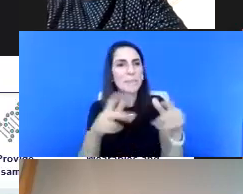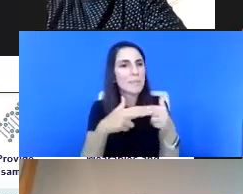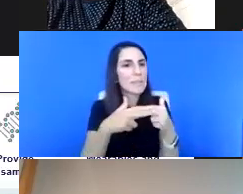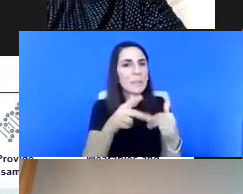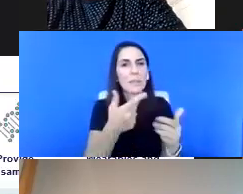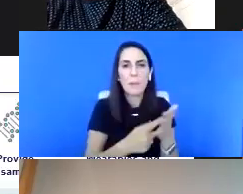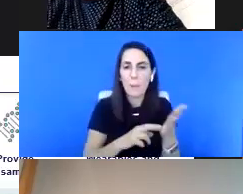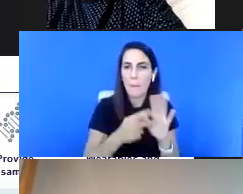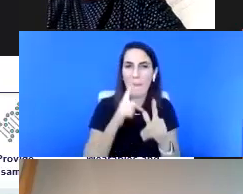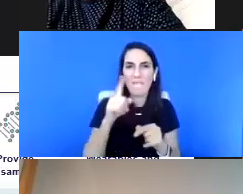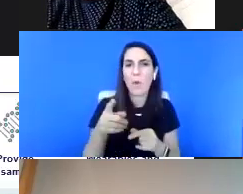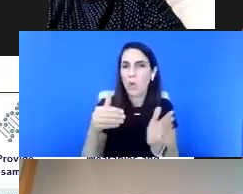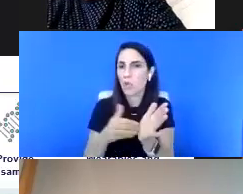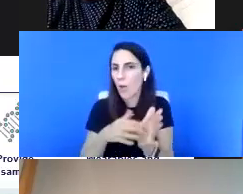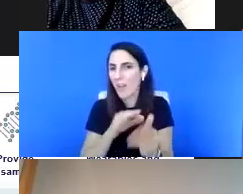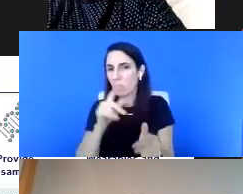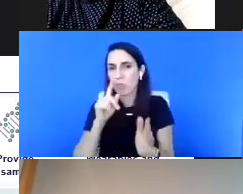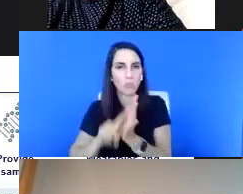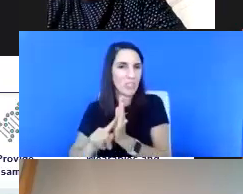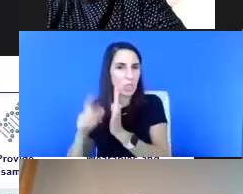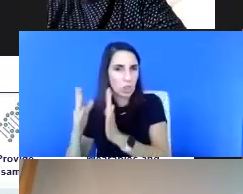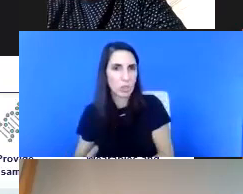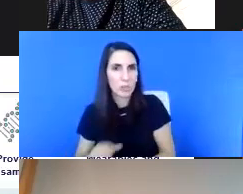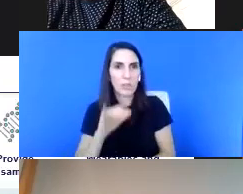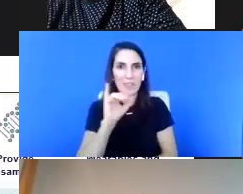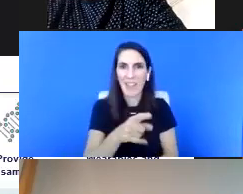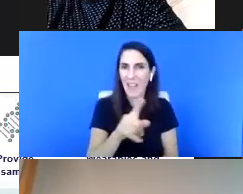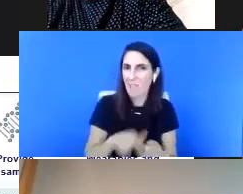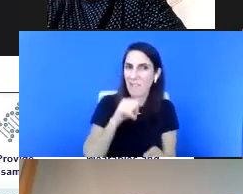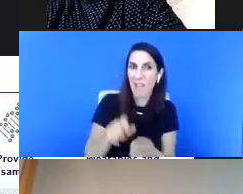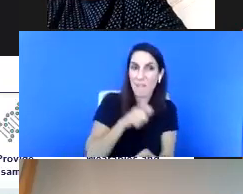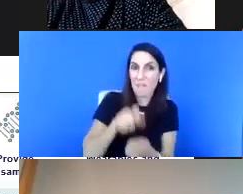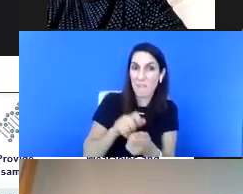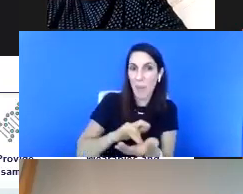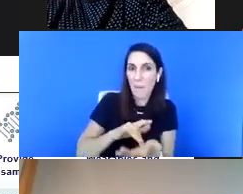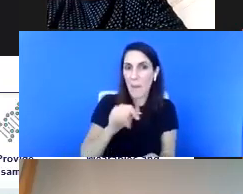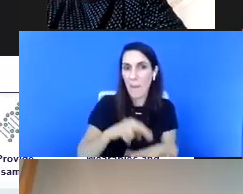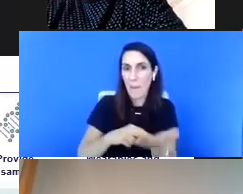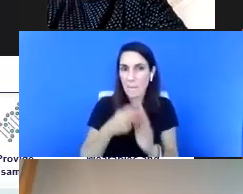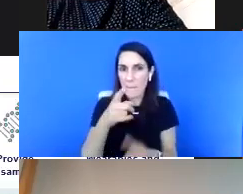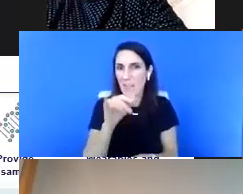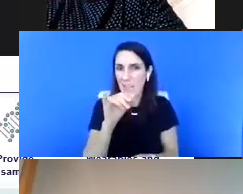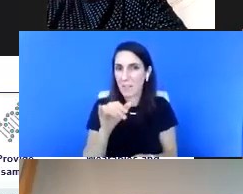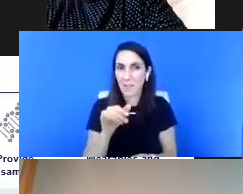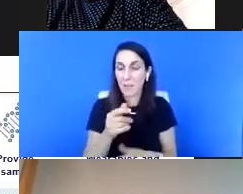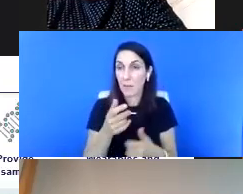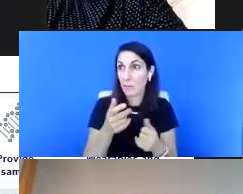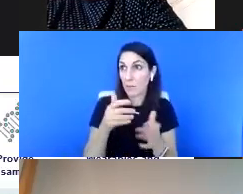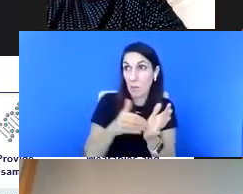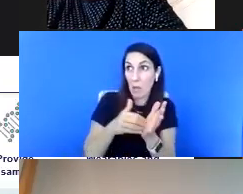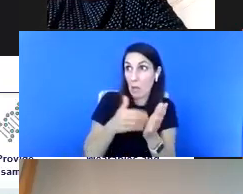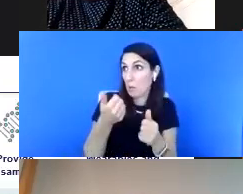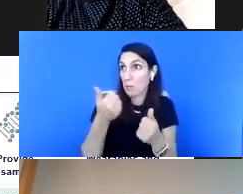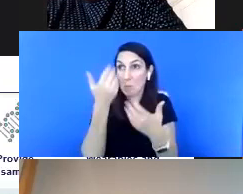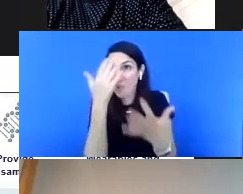means for providers and researchers as well. Imprecise medicine for providers means that they're sort of also shooting in the dark. They don't exactly